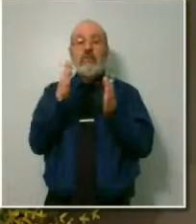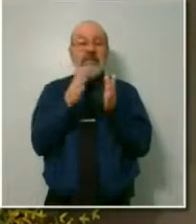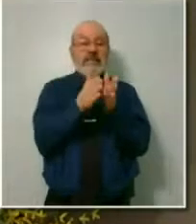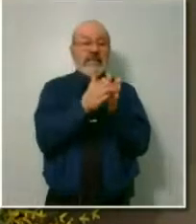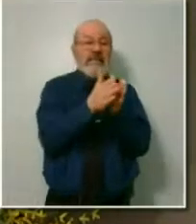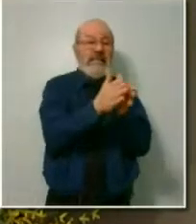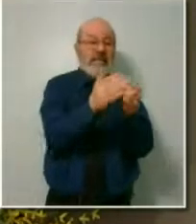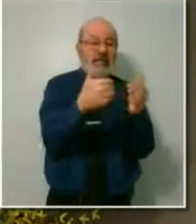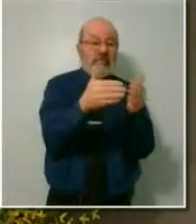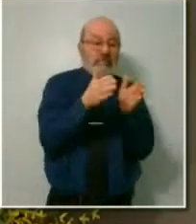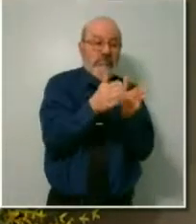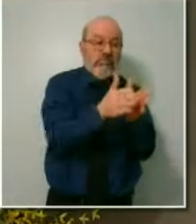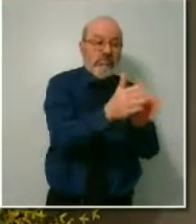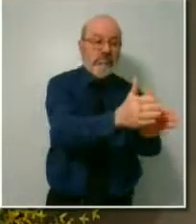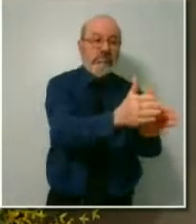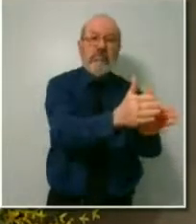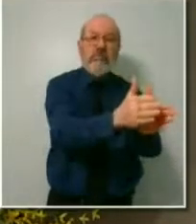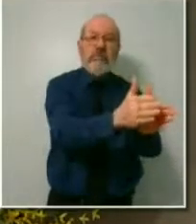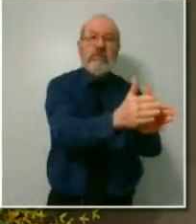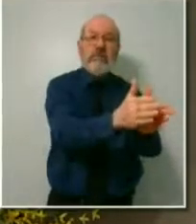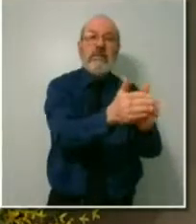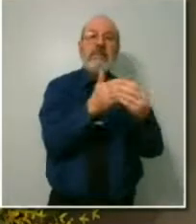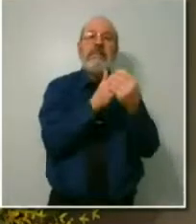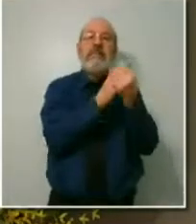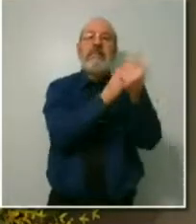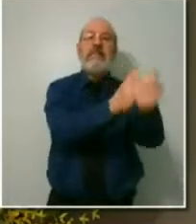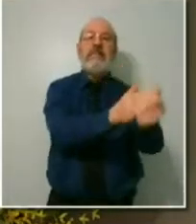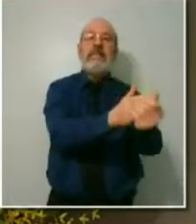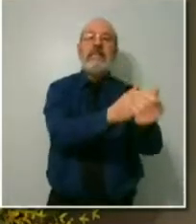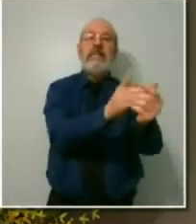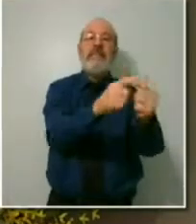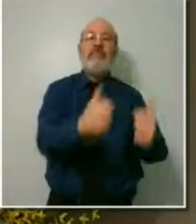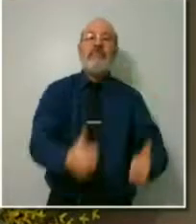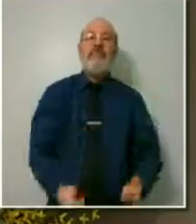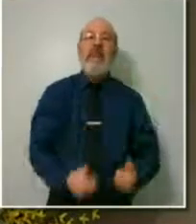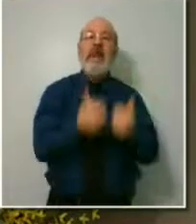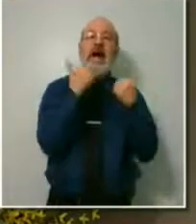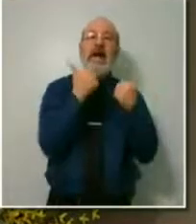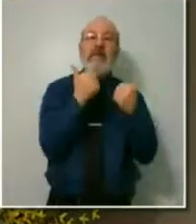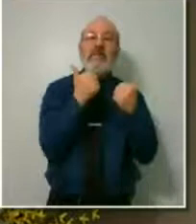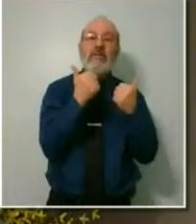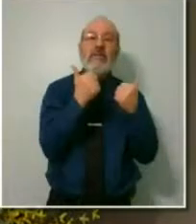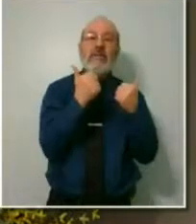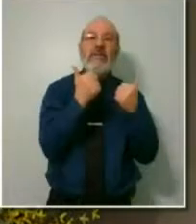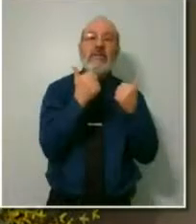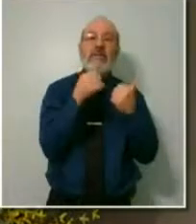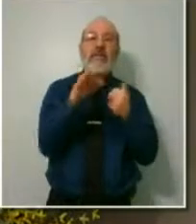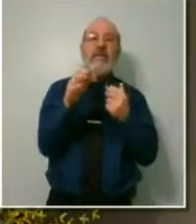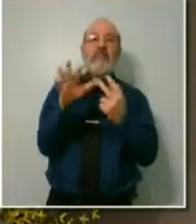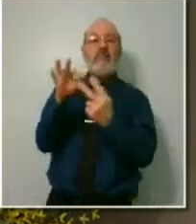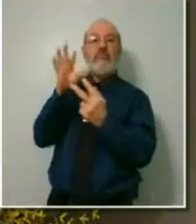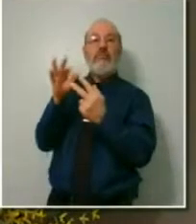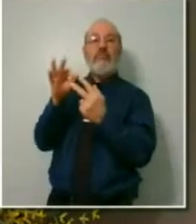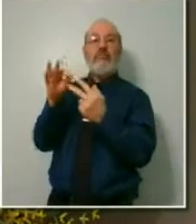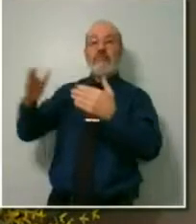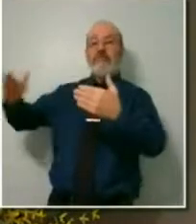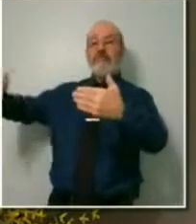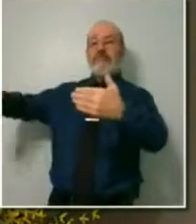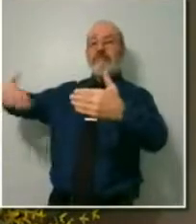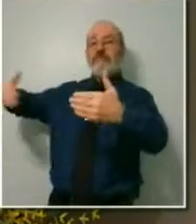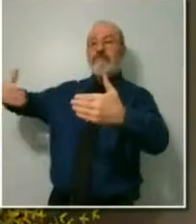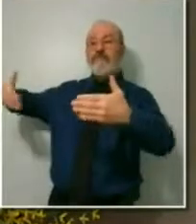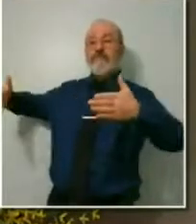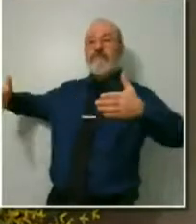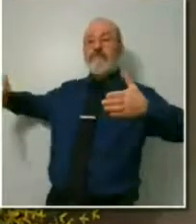way, it leads to life. If you choose to go through the broad gate,